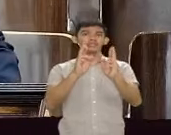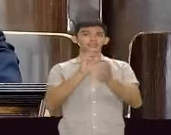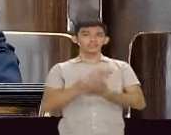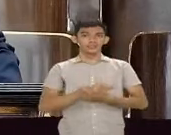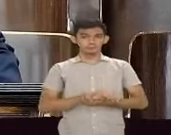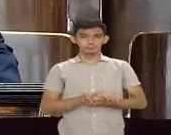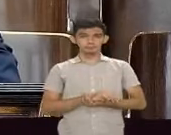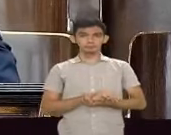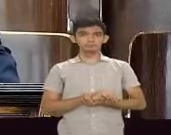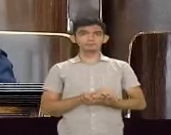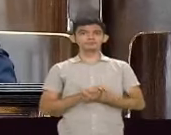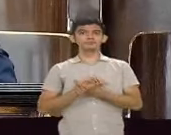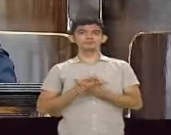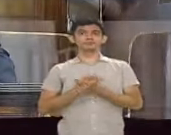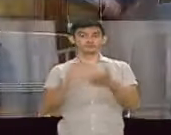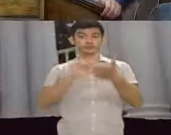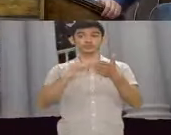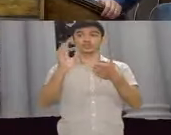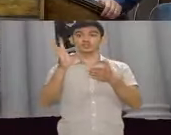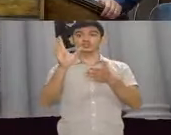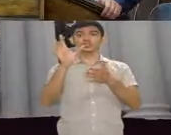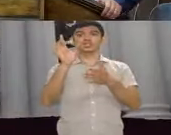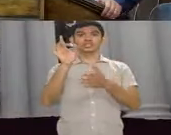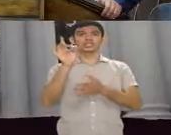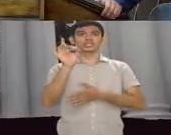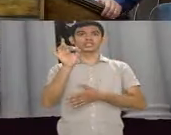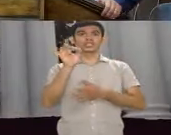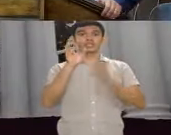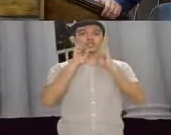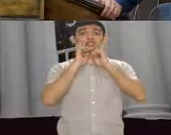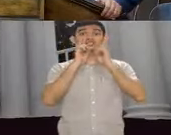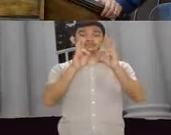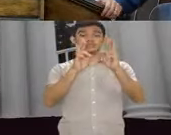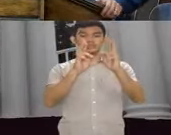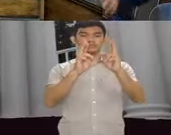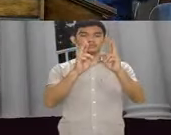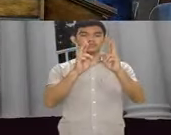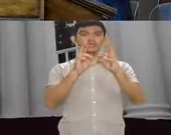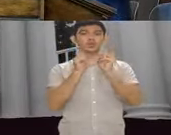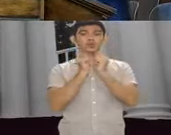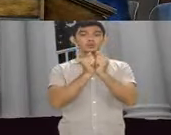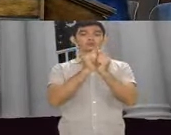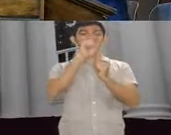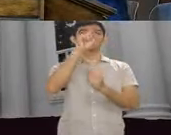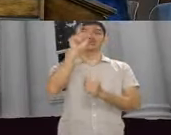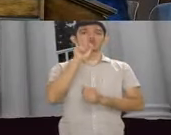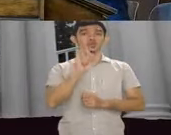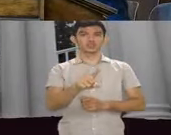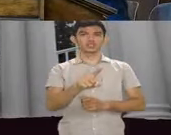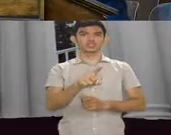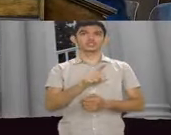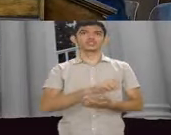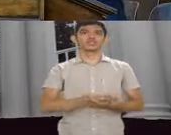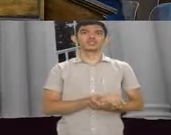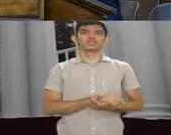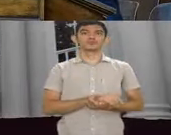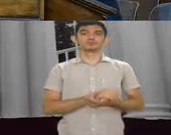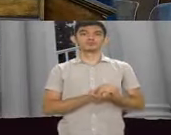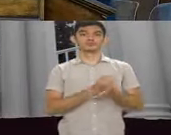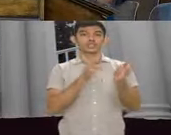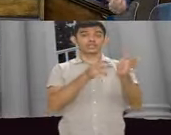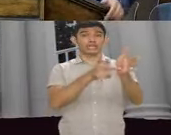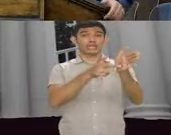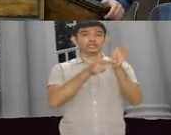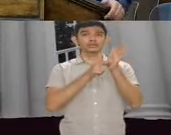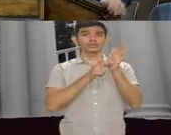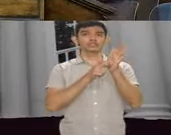response. In verse number 48, Jesus responded with a question. Okay, naaman sila,